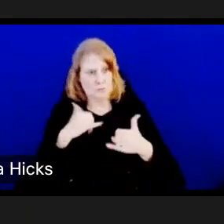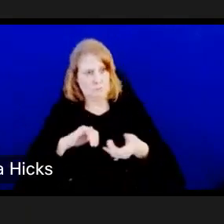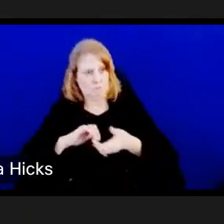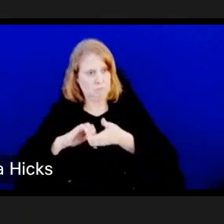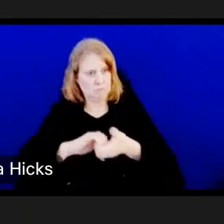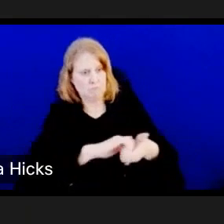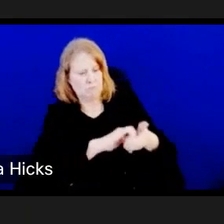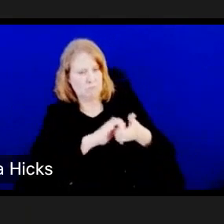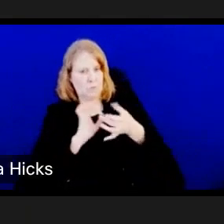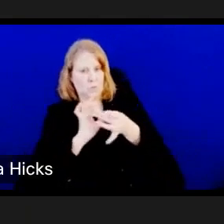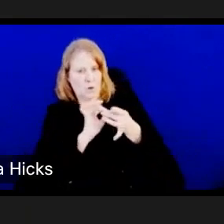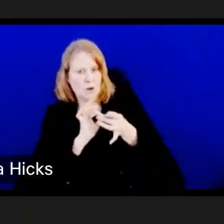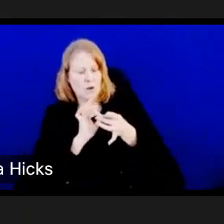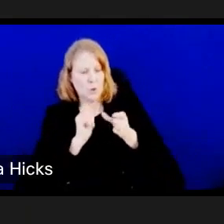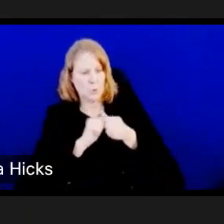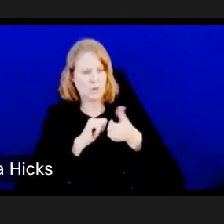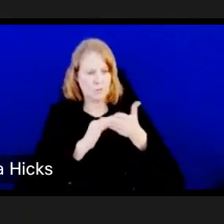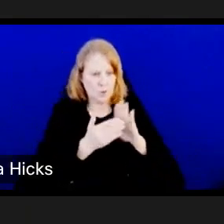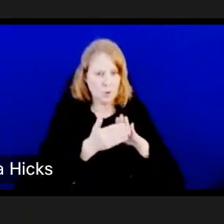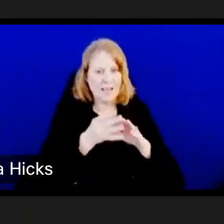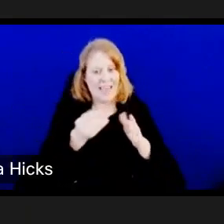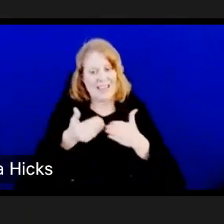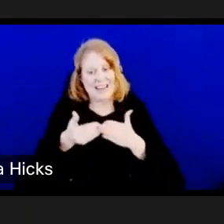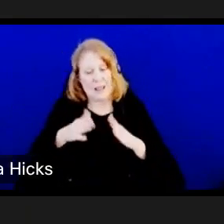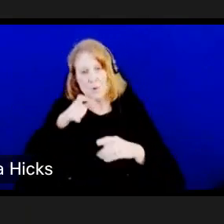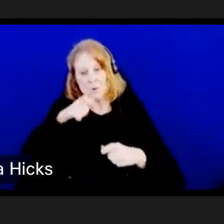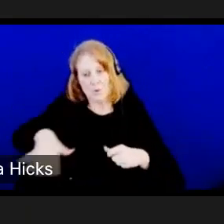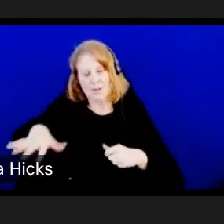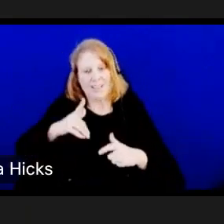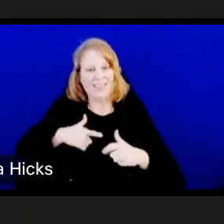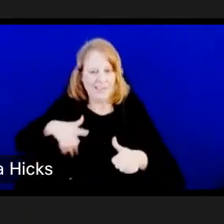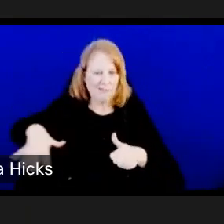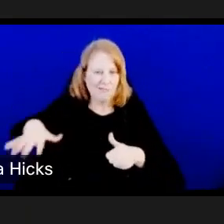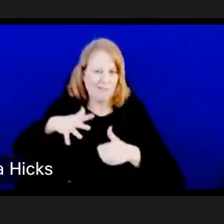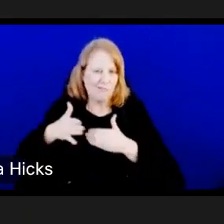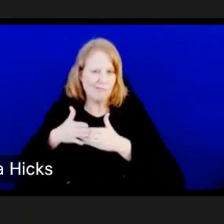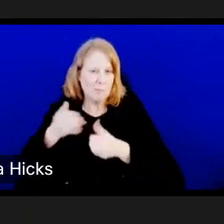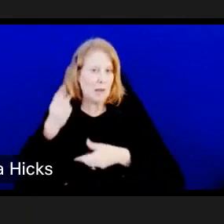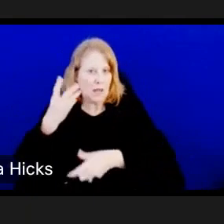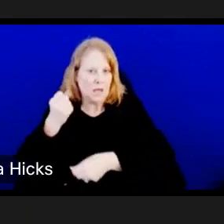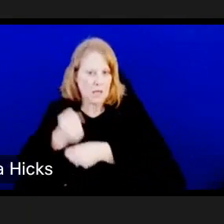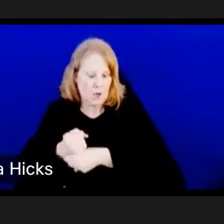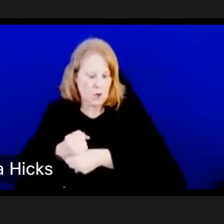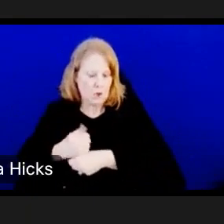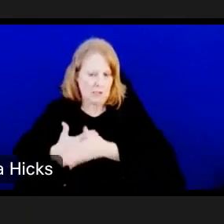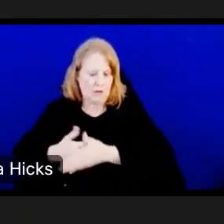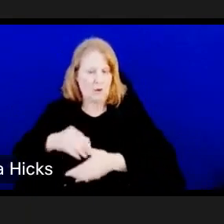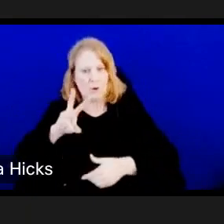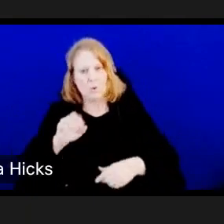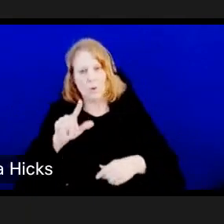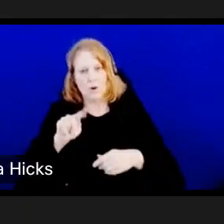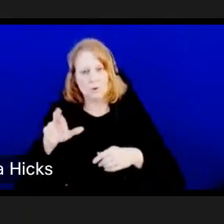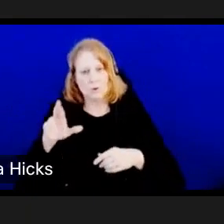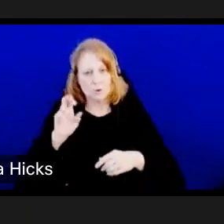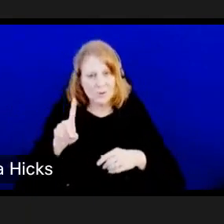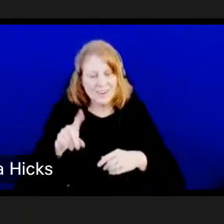concern about the neighbors who have lived in and around Walter Reed for years and years, and then you have these new community folks that may be